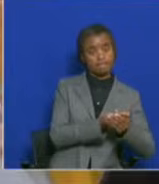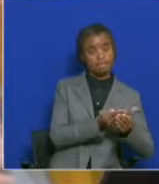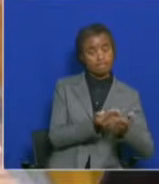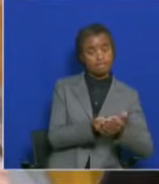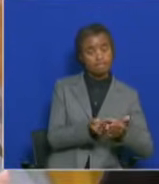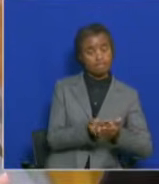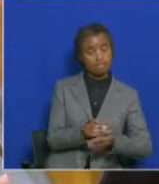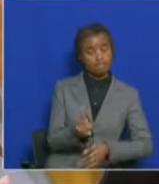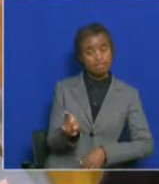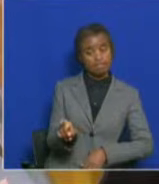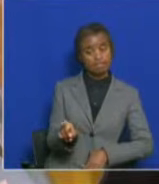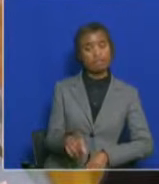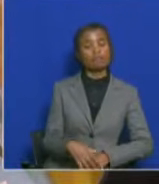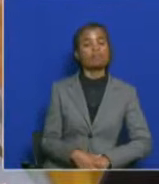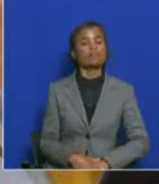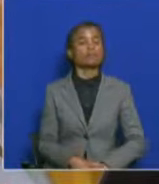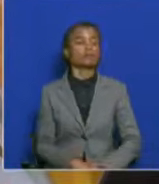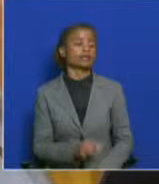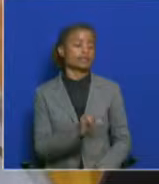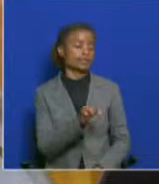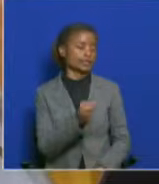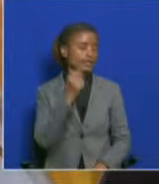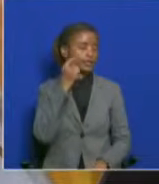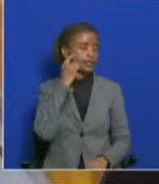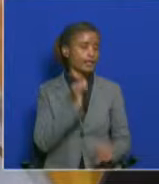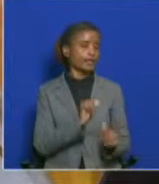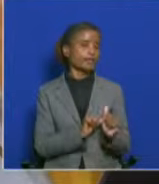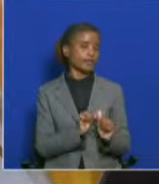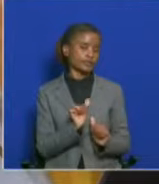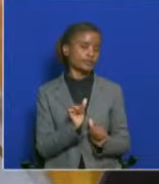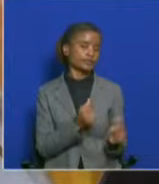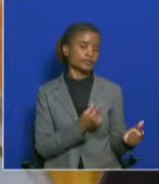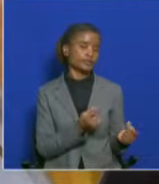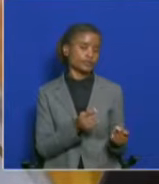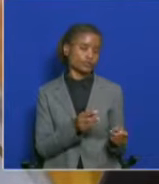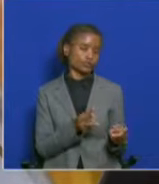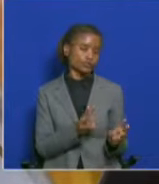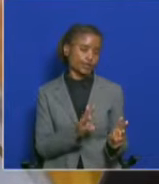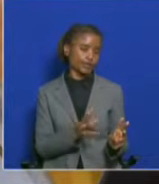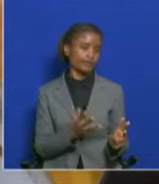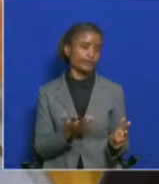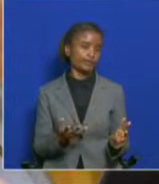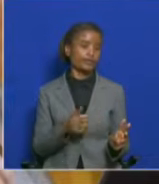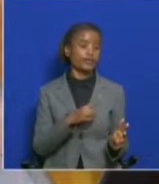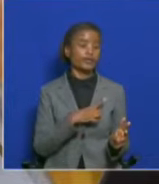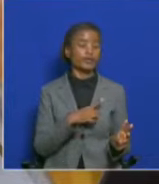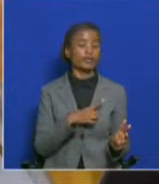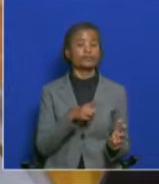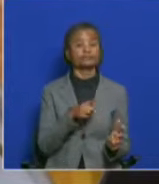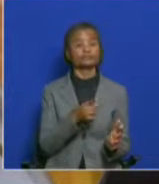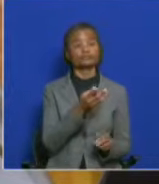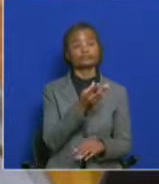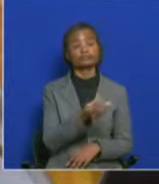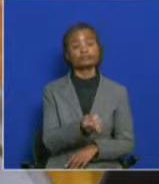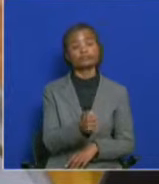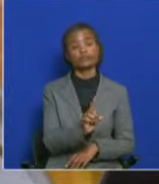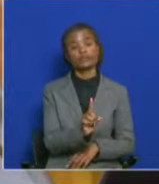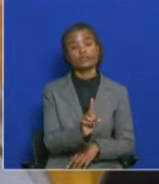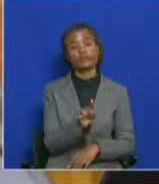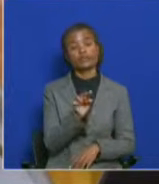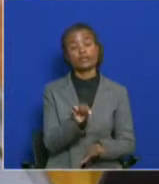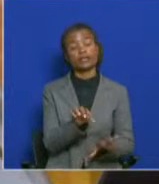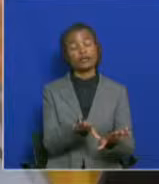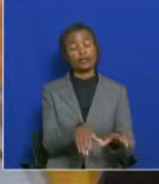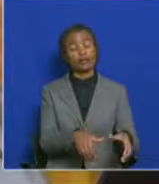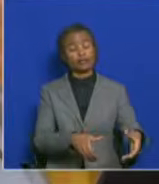I think that would be the best way to do it, Commissioner, because what you have is one massive bundle, as you're